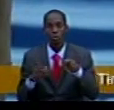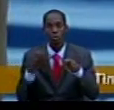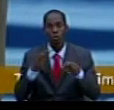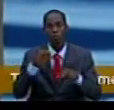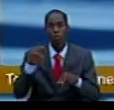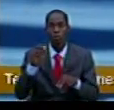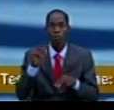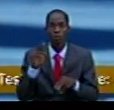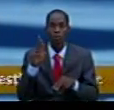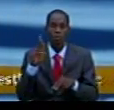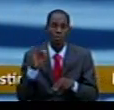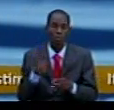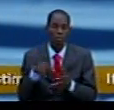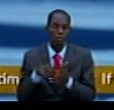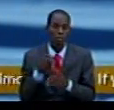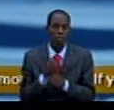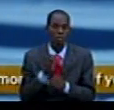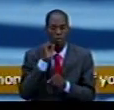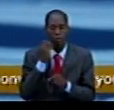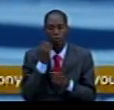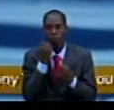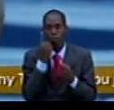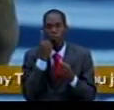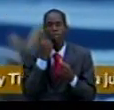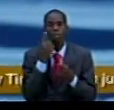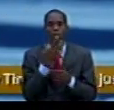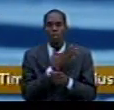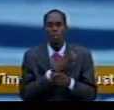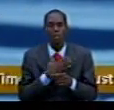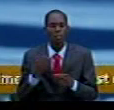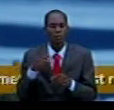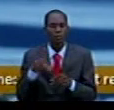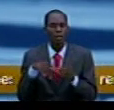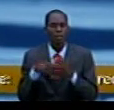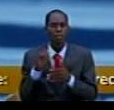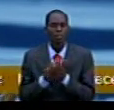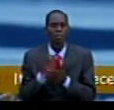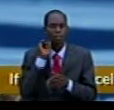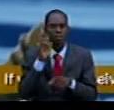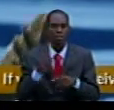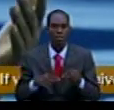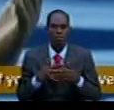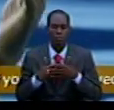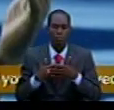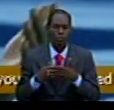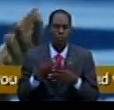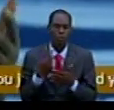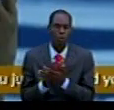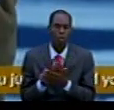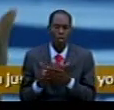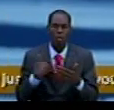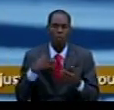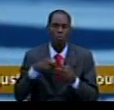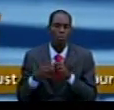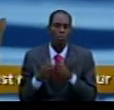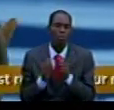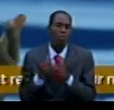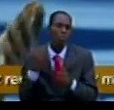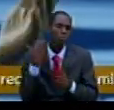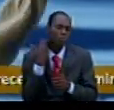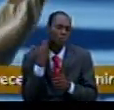I discovered I could not turn my neck. I could not breathe well. I called my sister. This was happening to